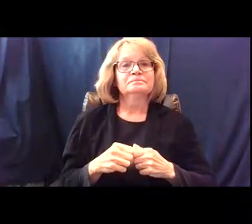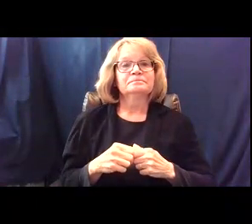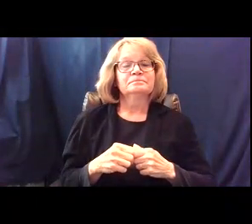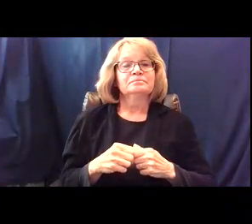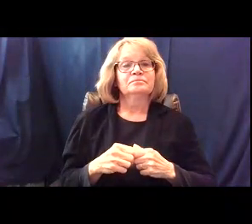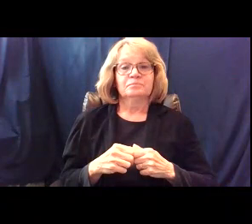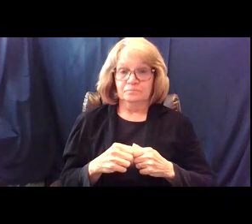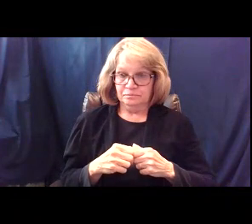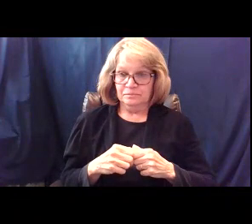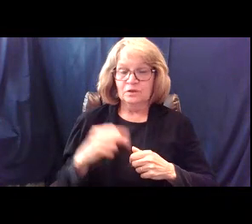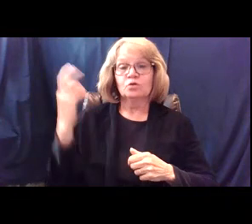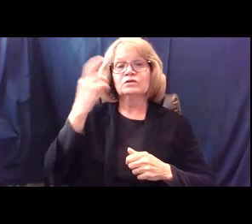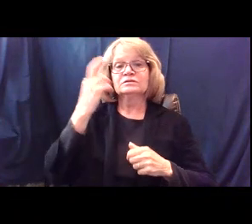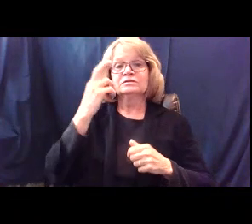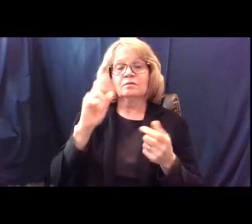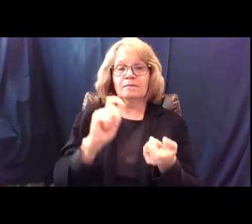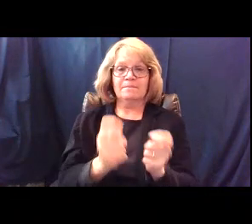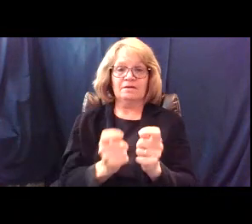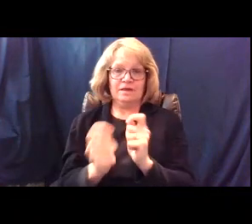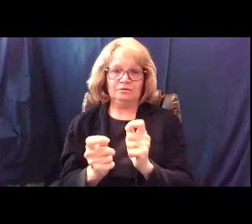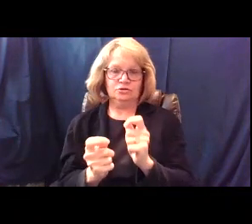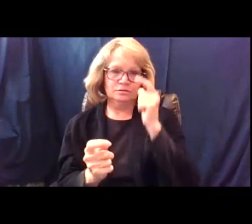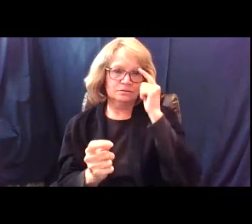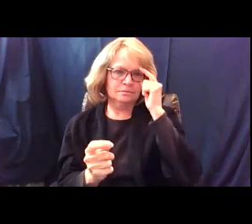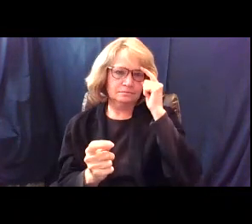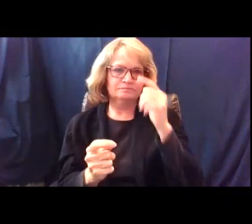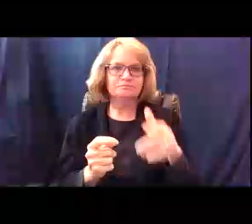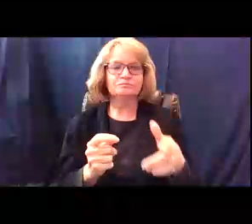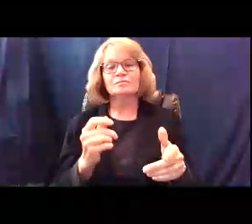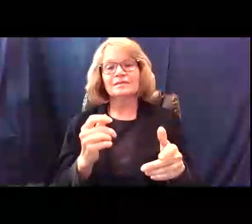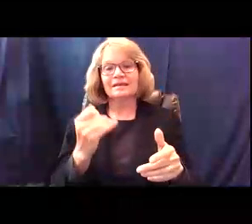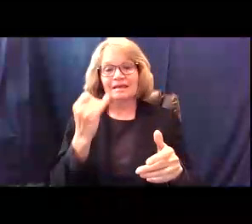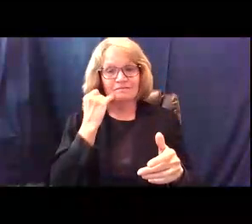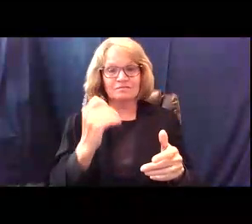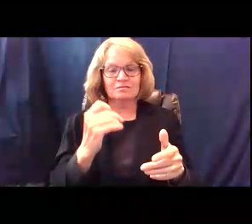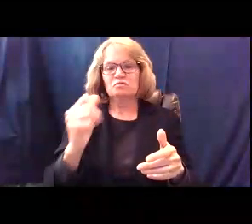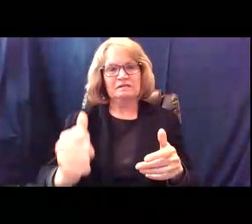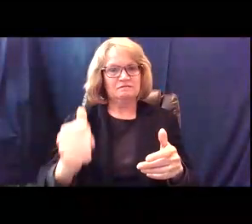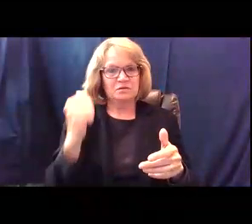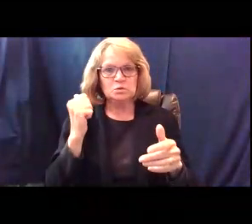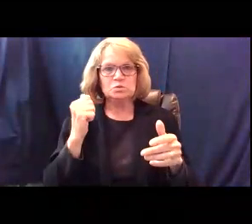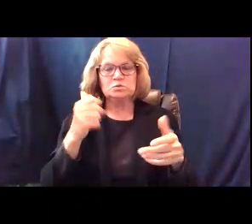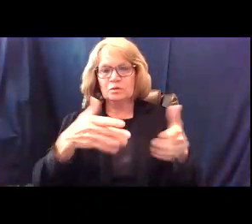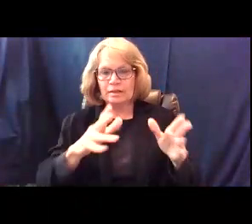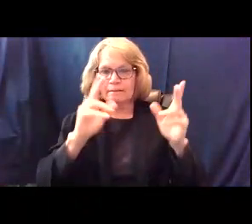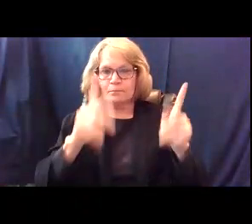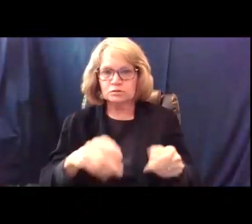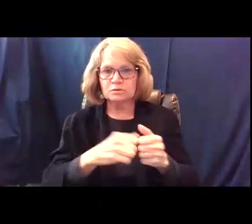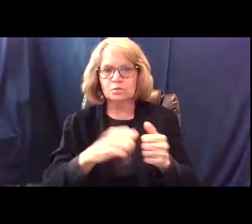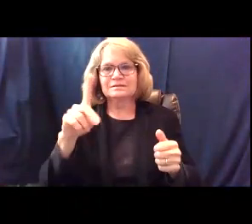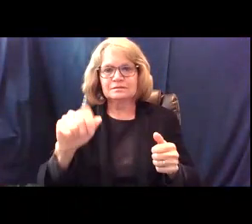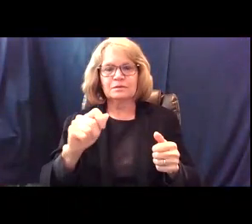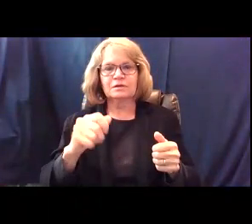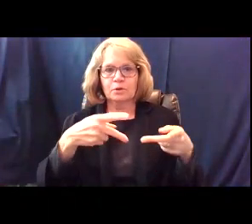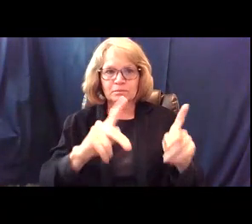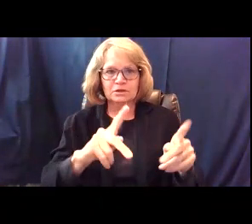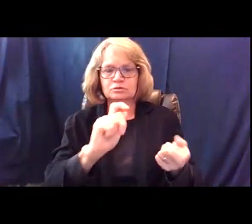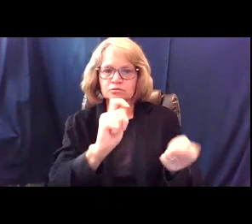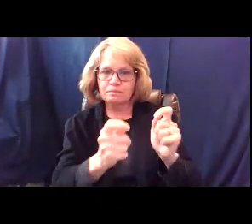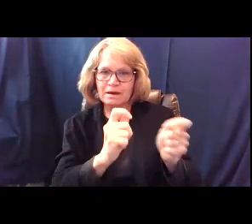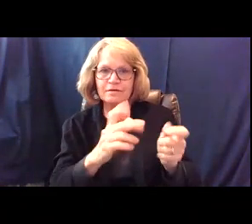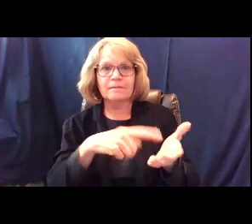All right, some reasonable modifications. It's discriminatory to refuse to allow a person with disability permission to modify and pay for